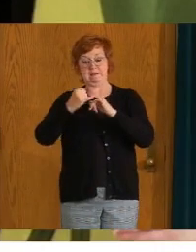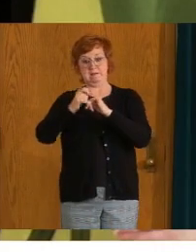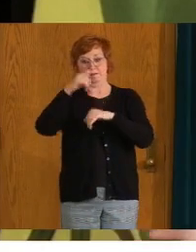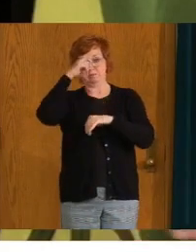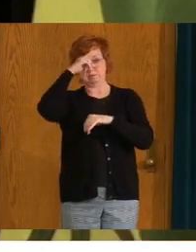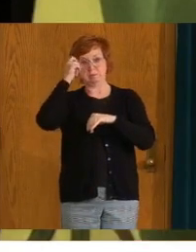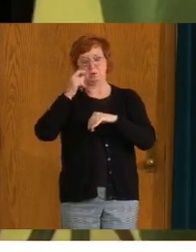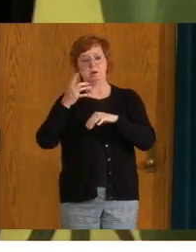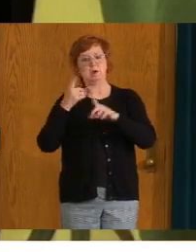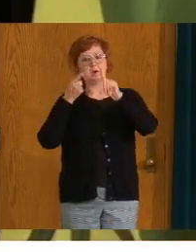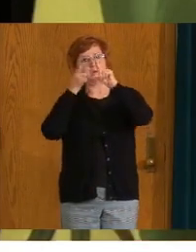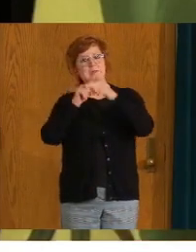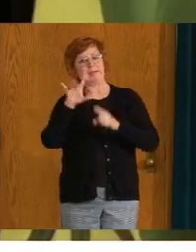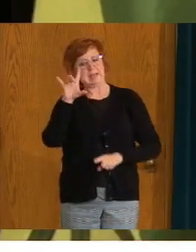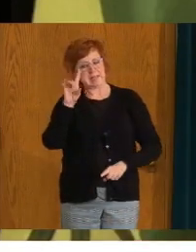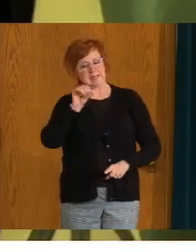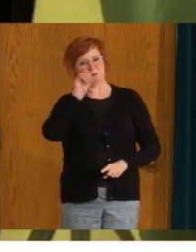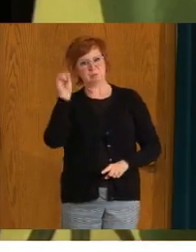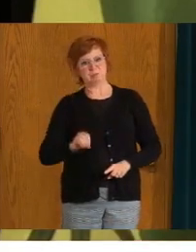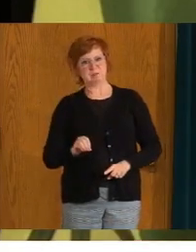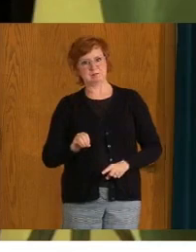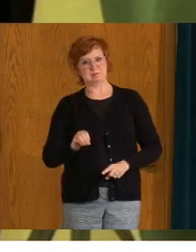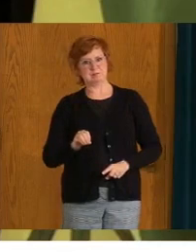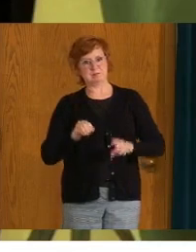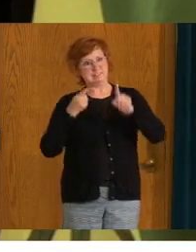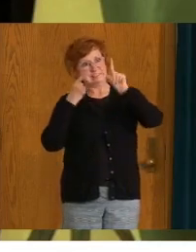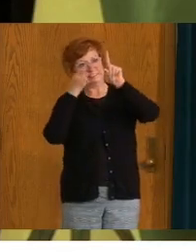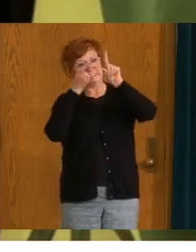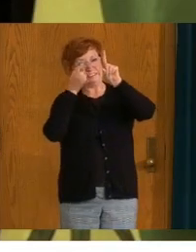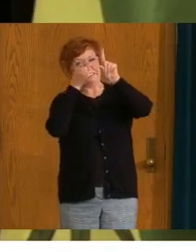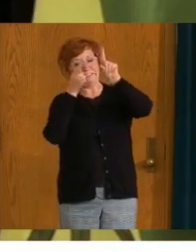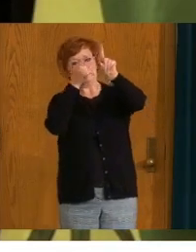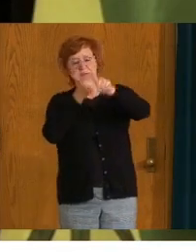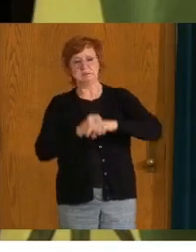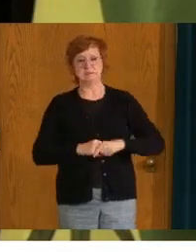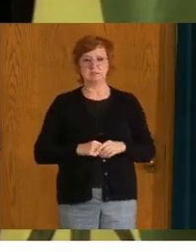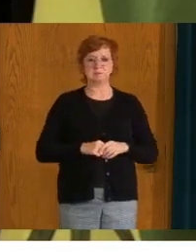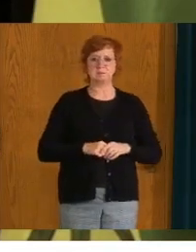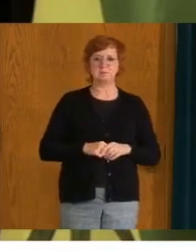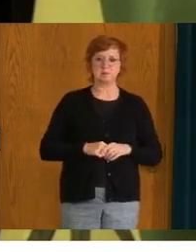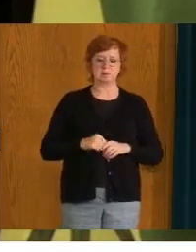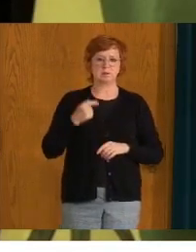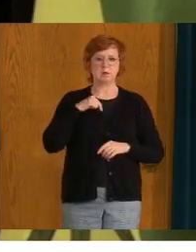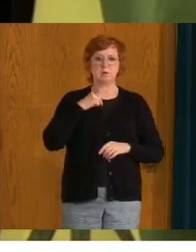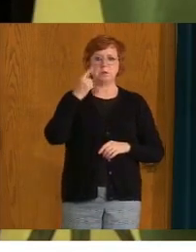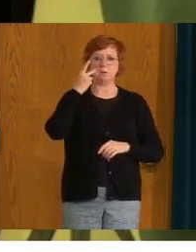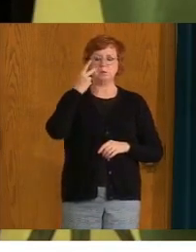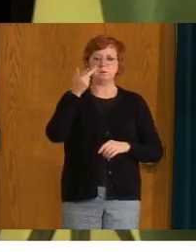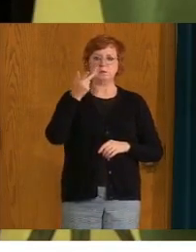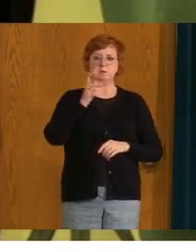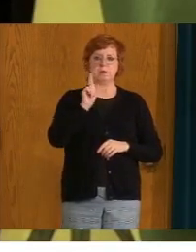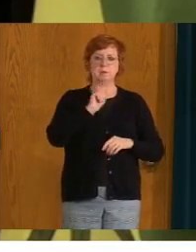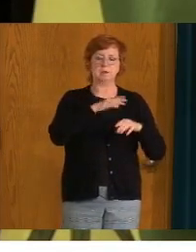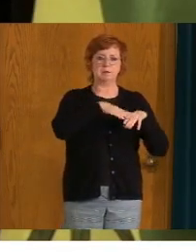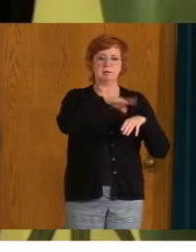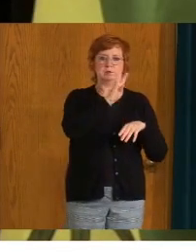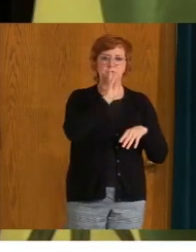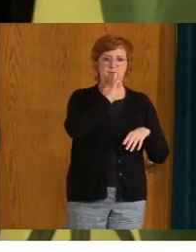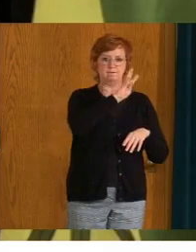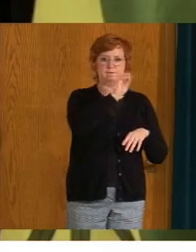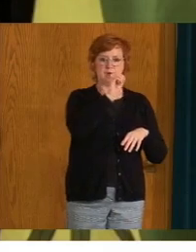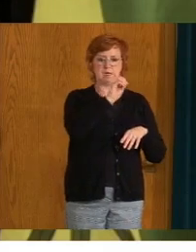to receive not just the first dose, but both the doses. And we're seeing that happen in the the 40+ age group. Our first